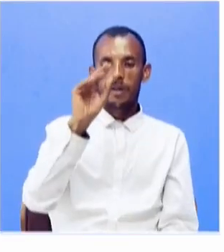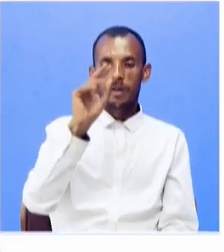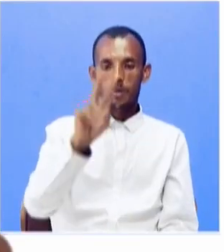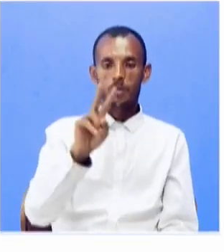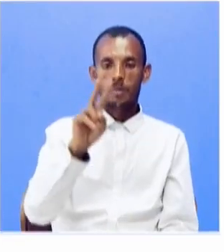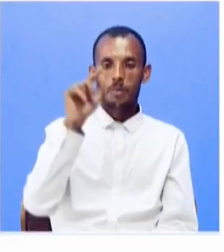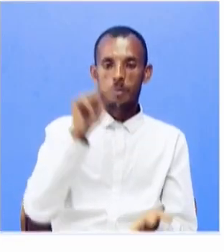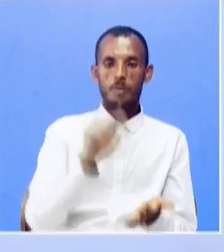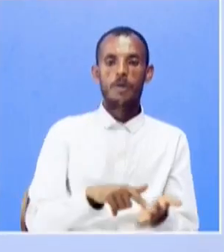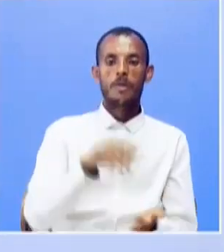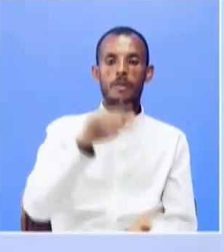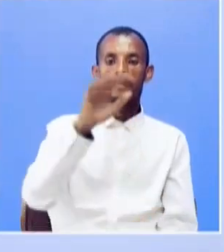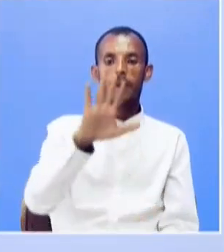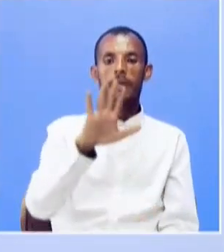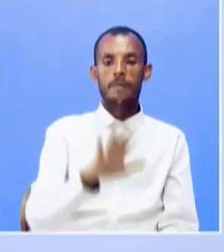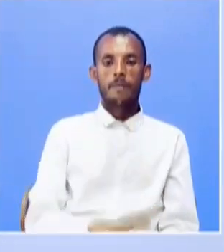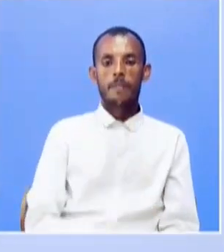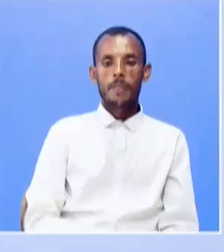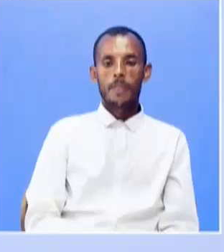52.5.